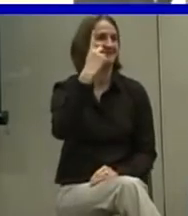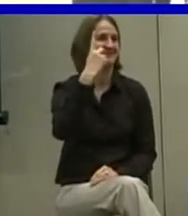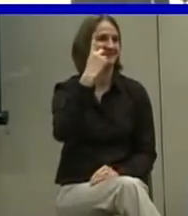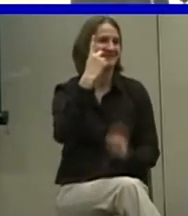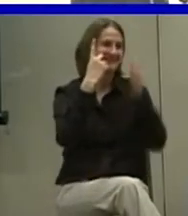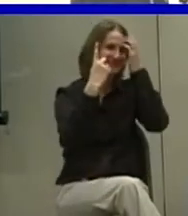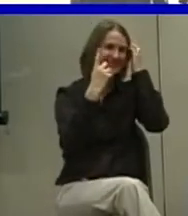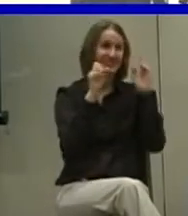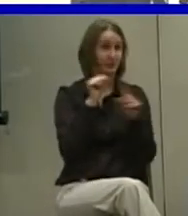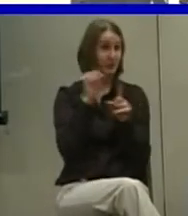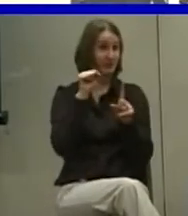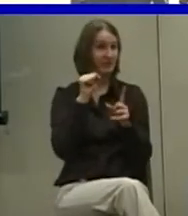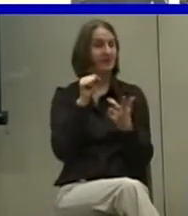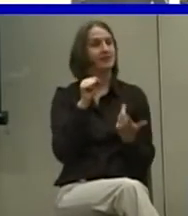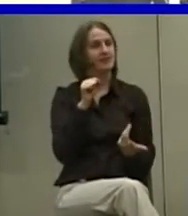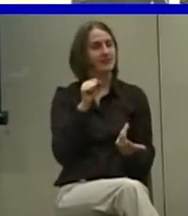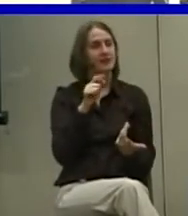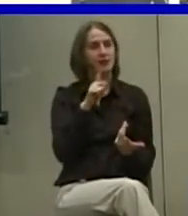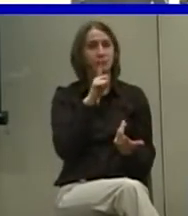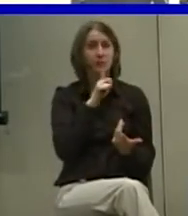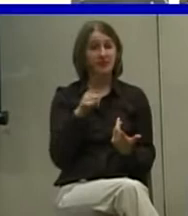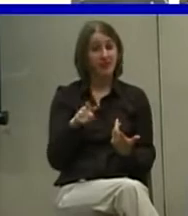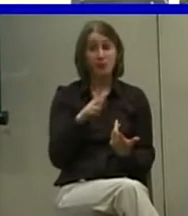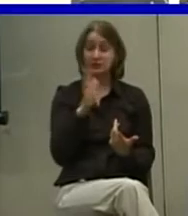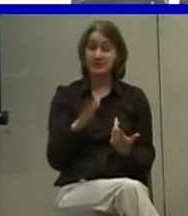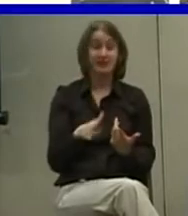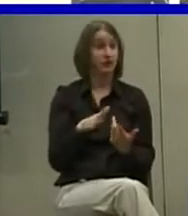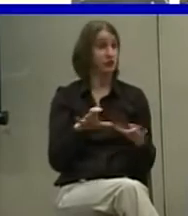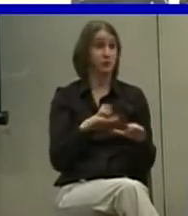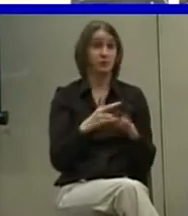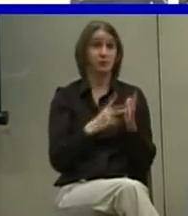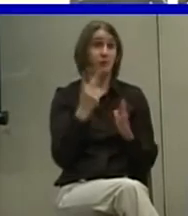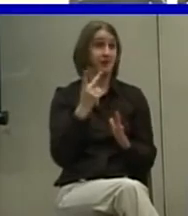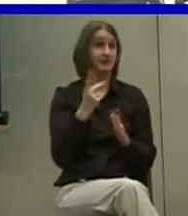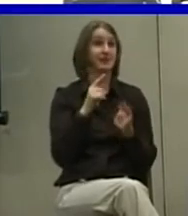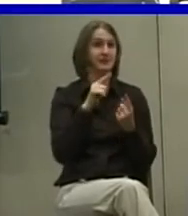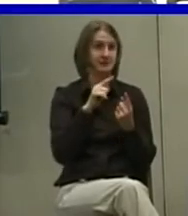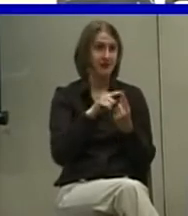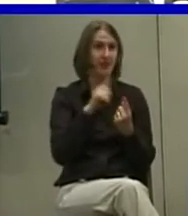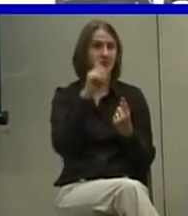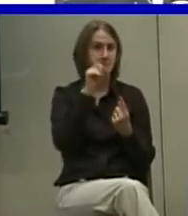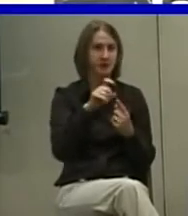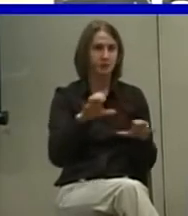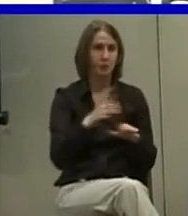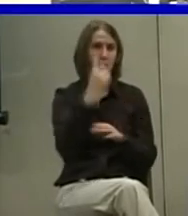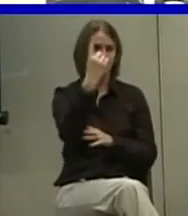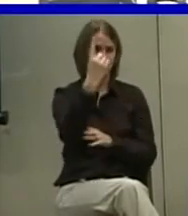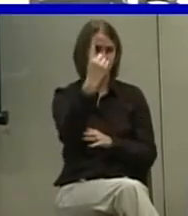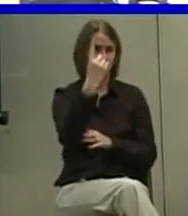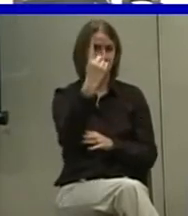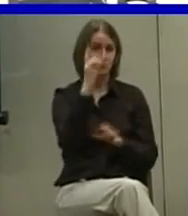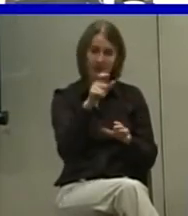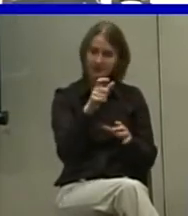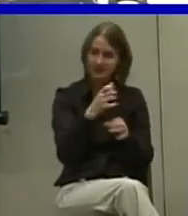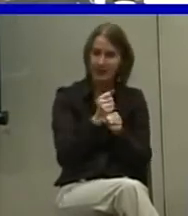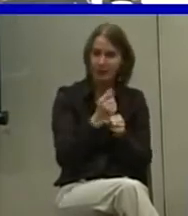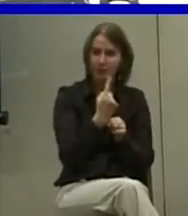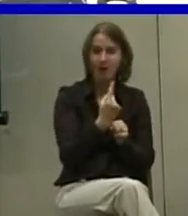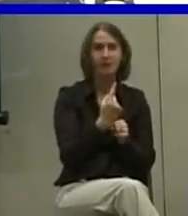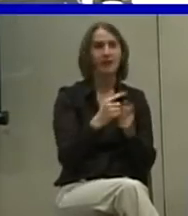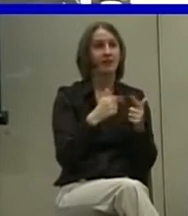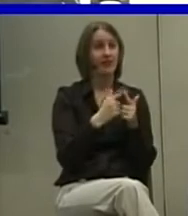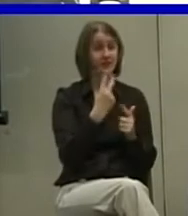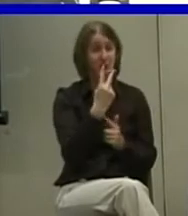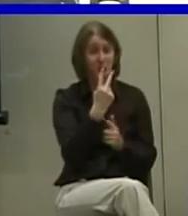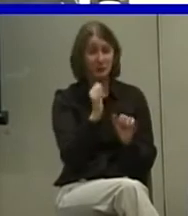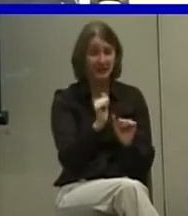kid will never do it twice until they've done it once. So you have to get 1. Once you get 2, you can go for 3.